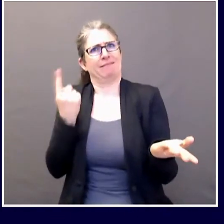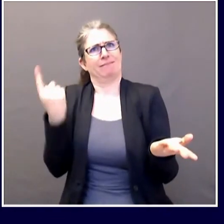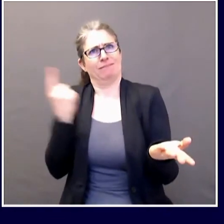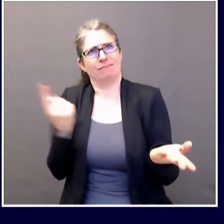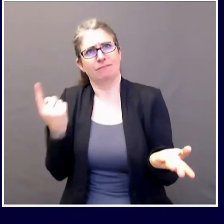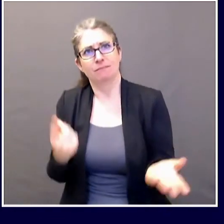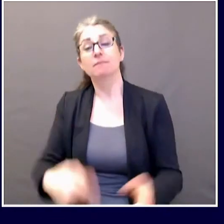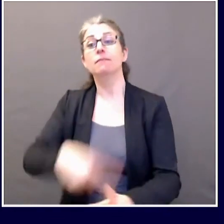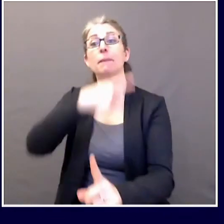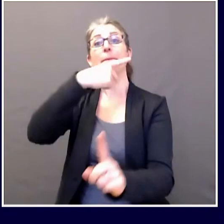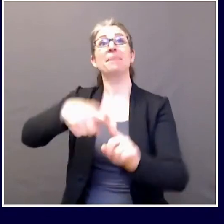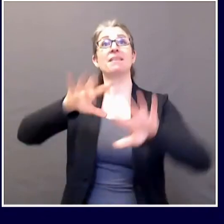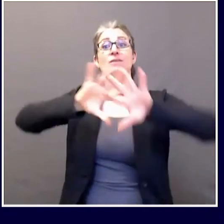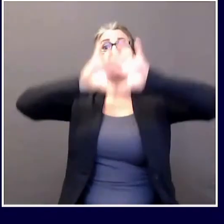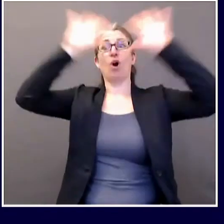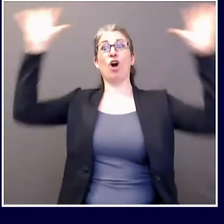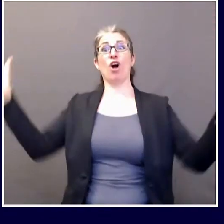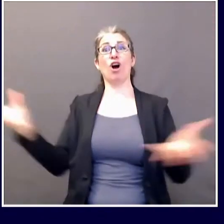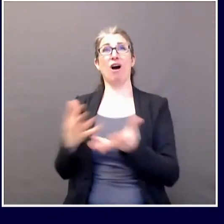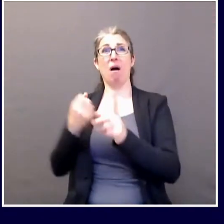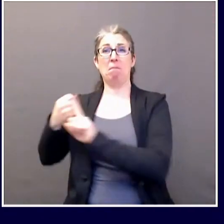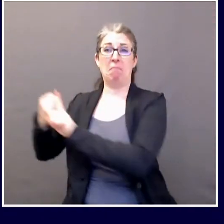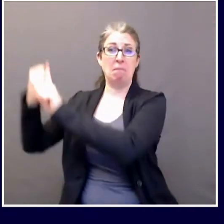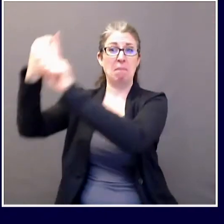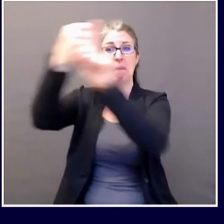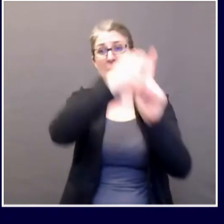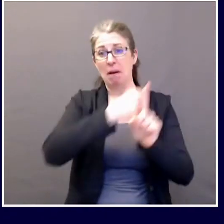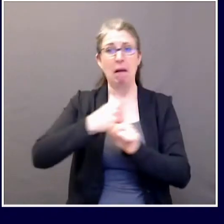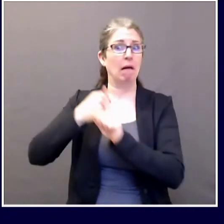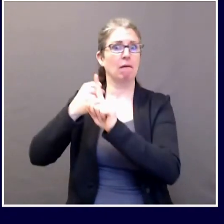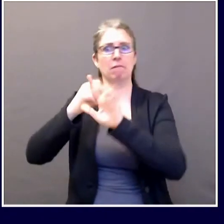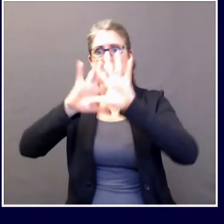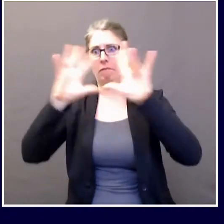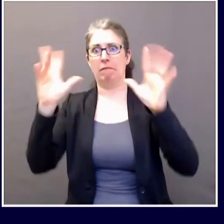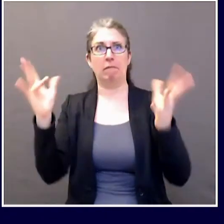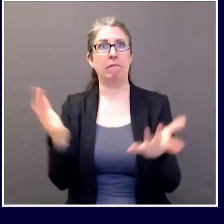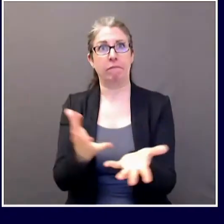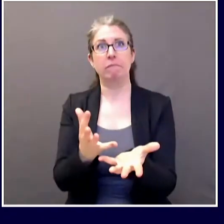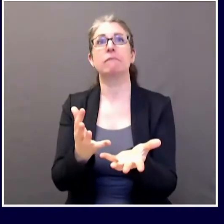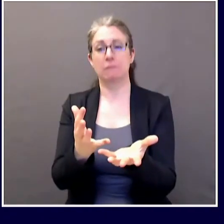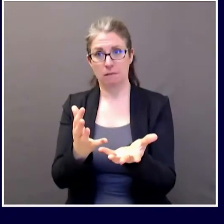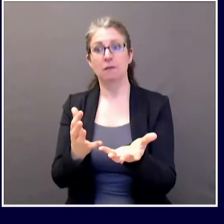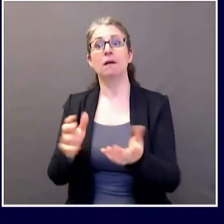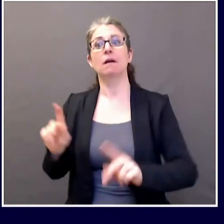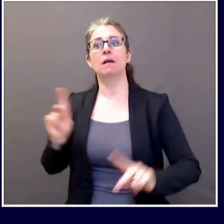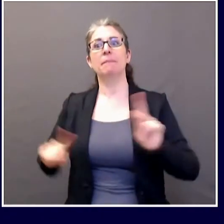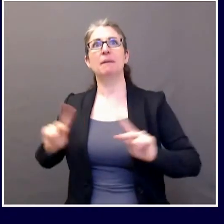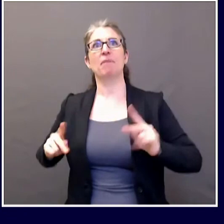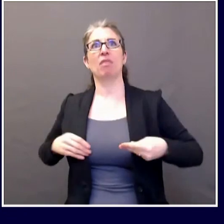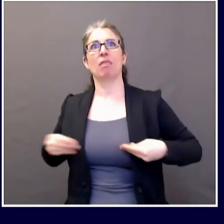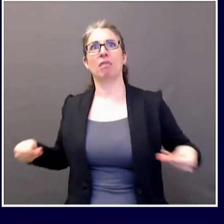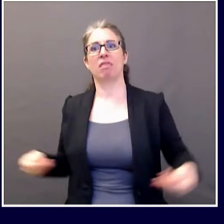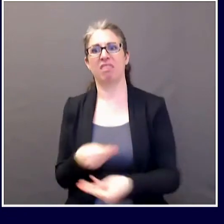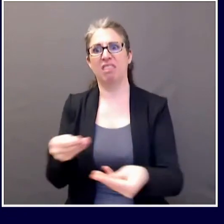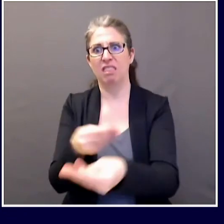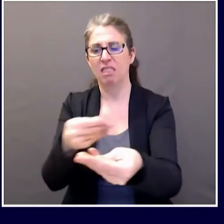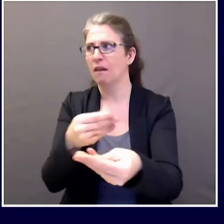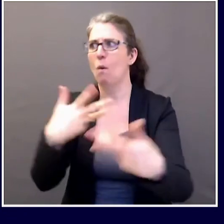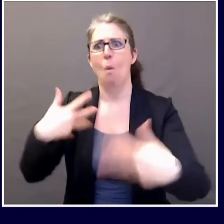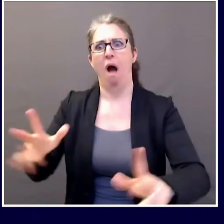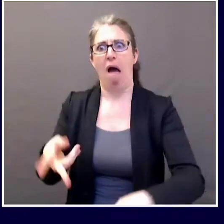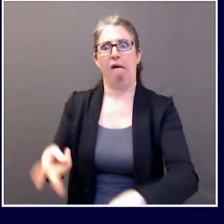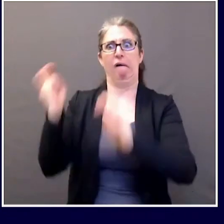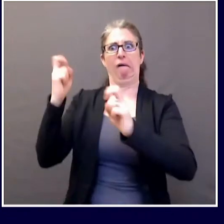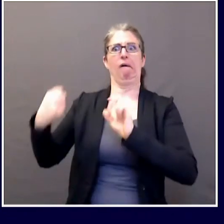disease, hospitalizations, and deaths. That is the reason why we rush to vaccinate those who are the